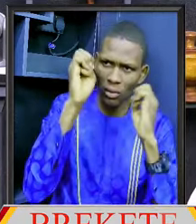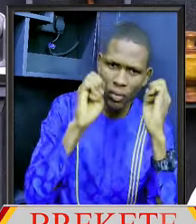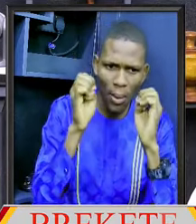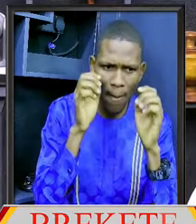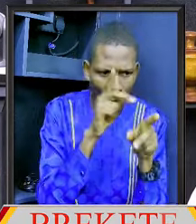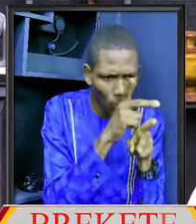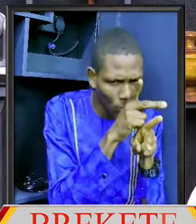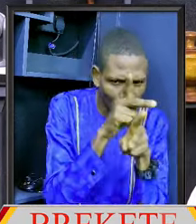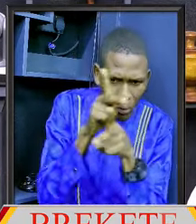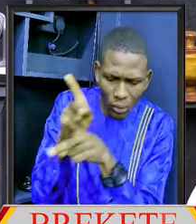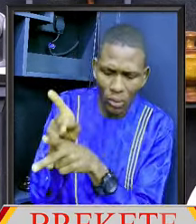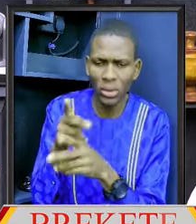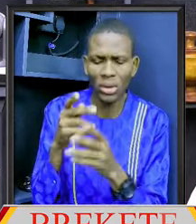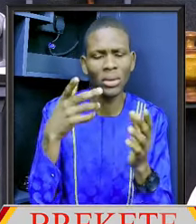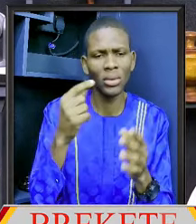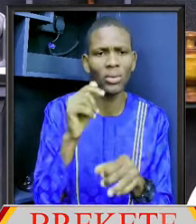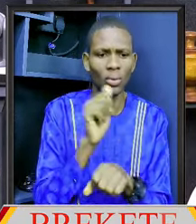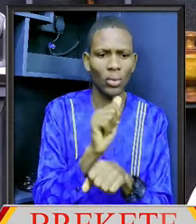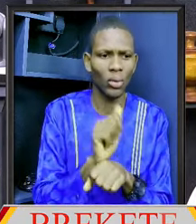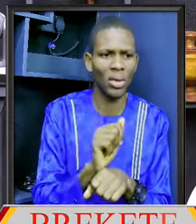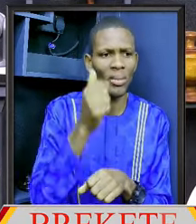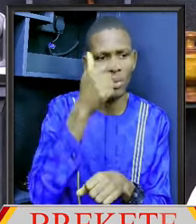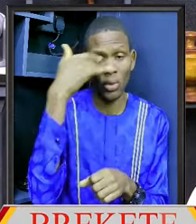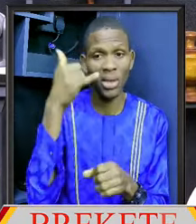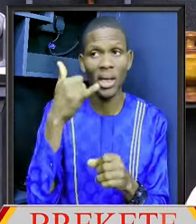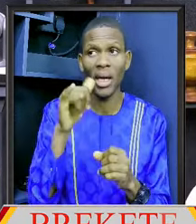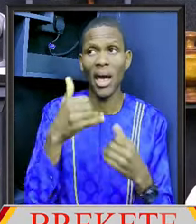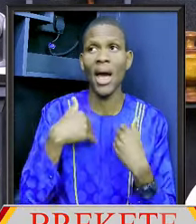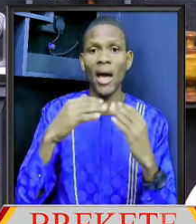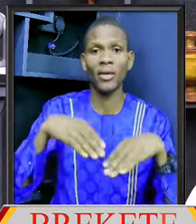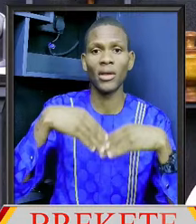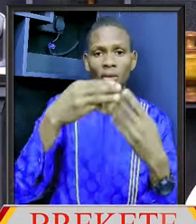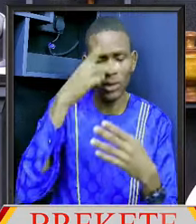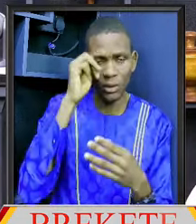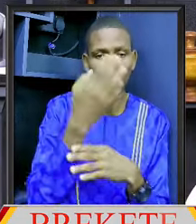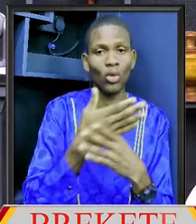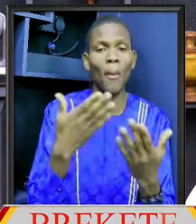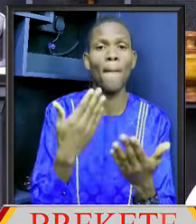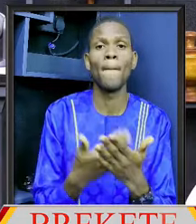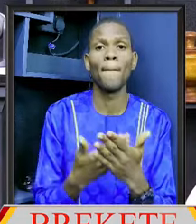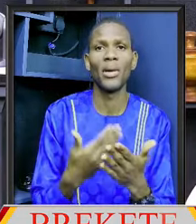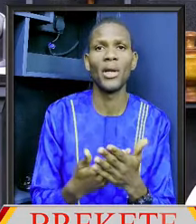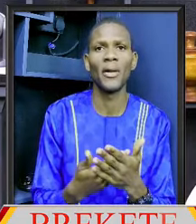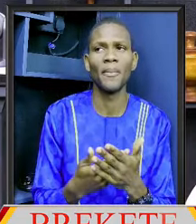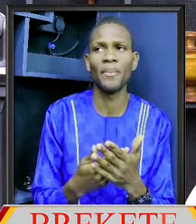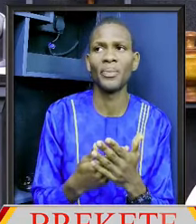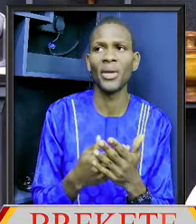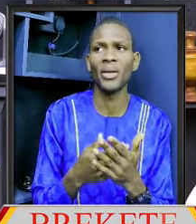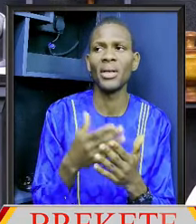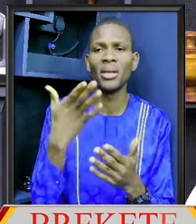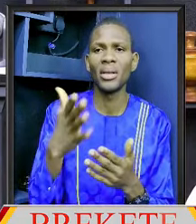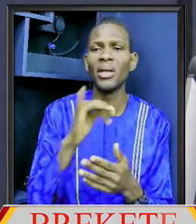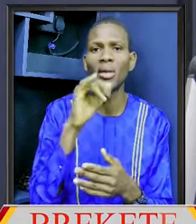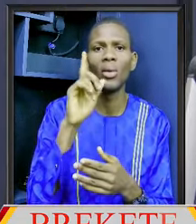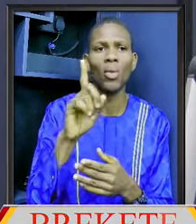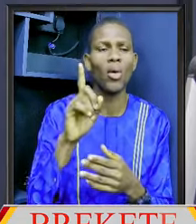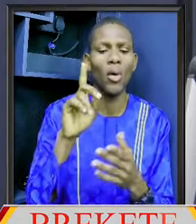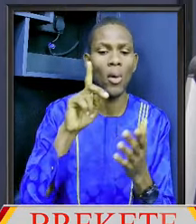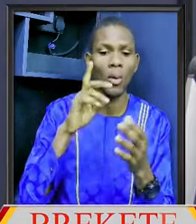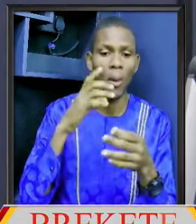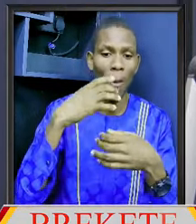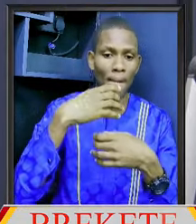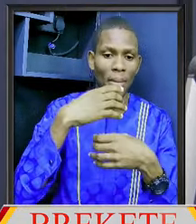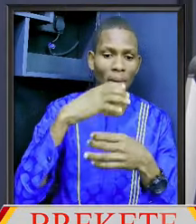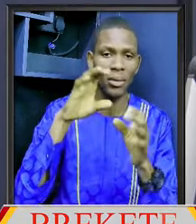work and supervise. Because they don't give them waiting, they give them. You get one company we don't take for